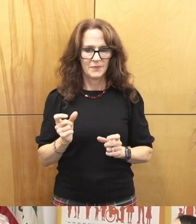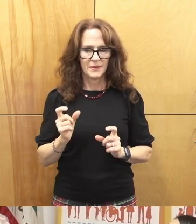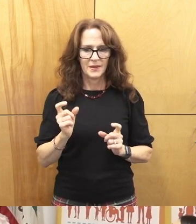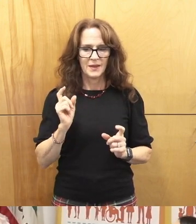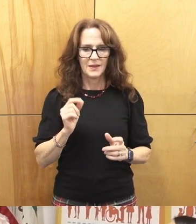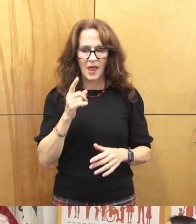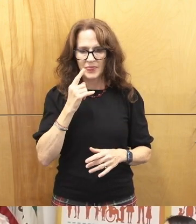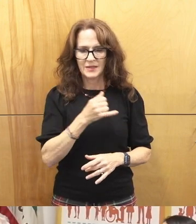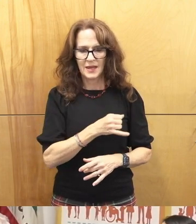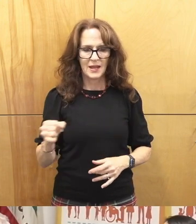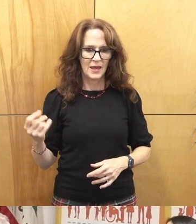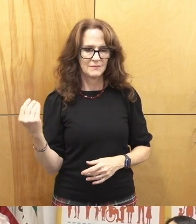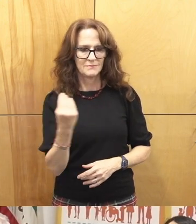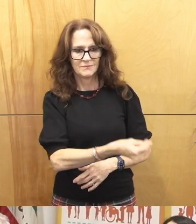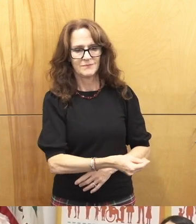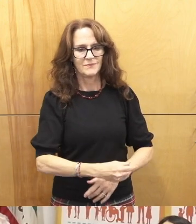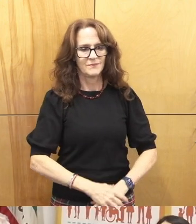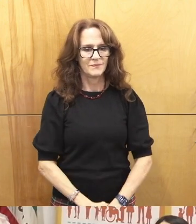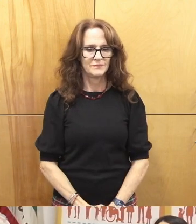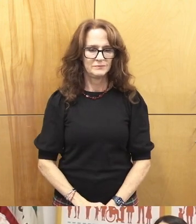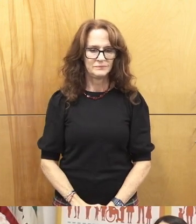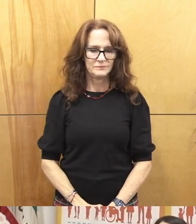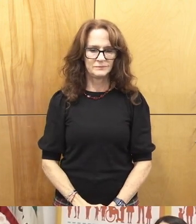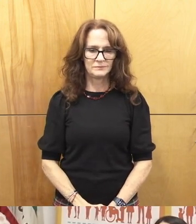the deadline. Thank you.